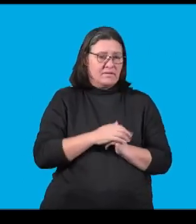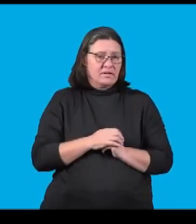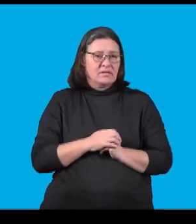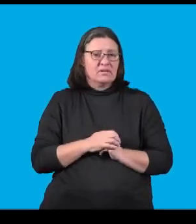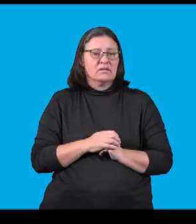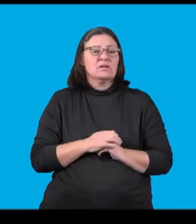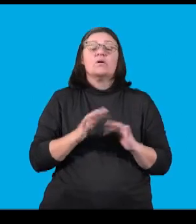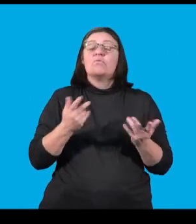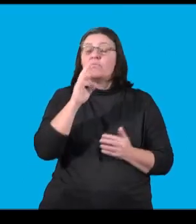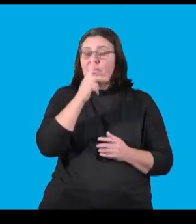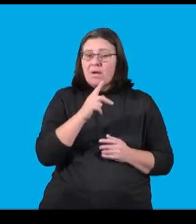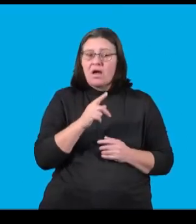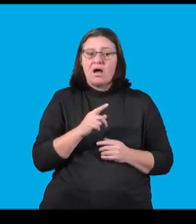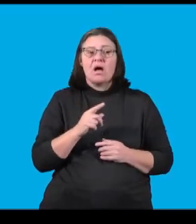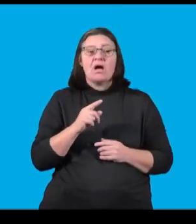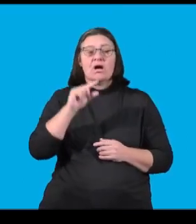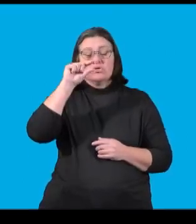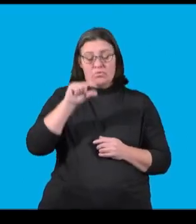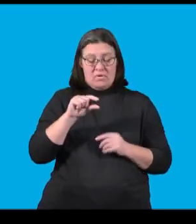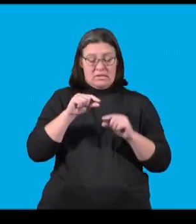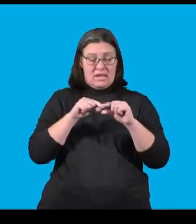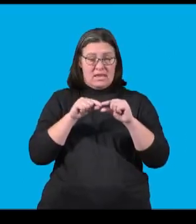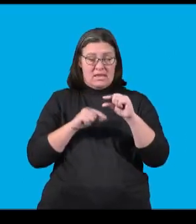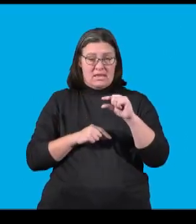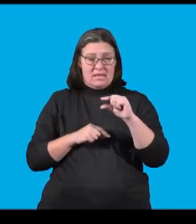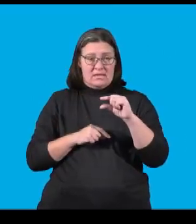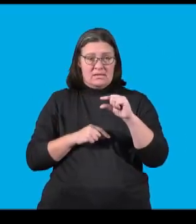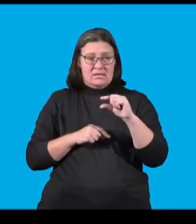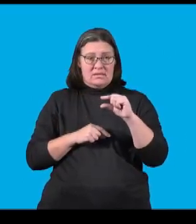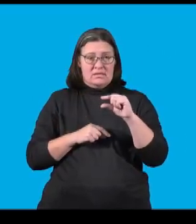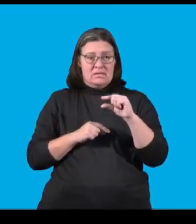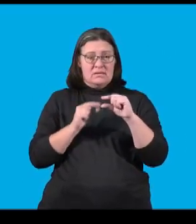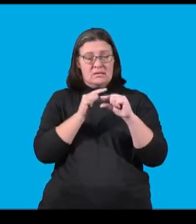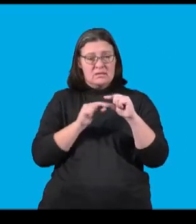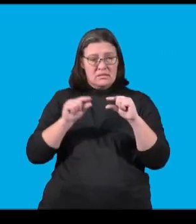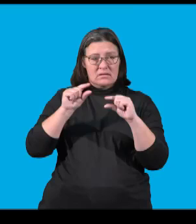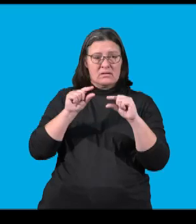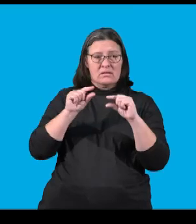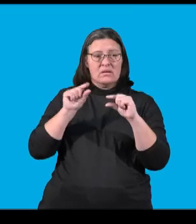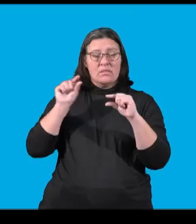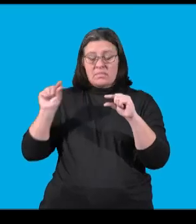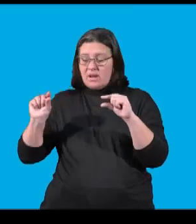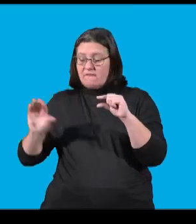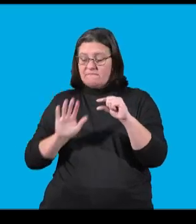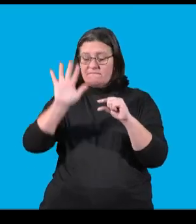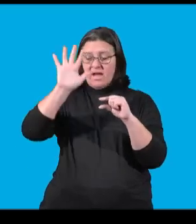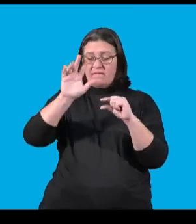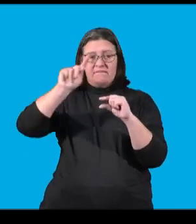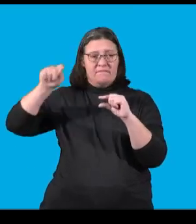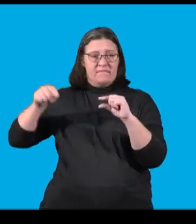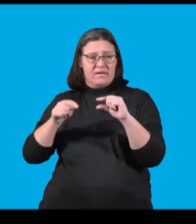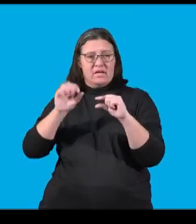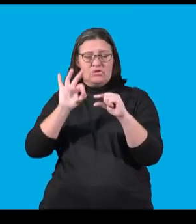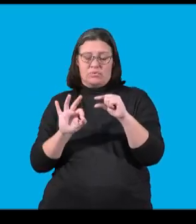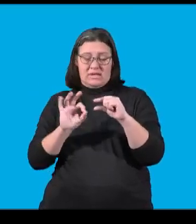that? Remember what I said. I said the numerator went inside, so it becomes the numerator here. That's